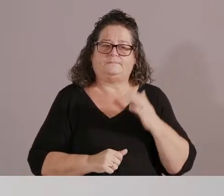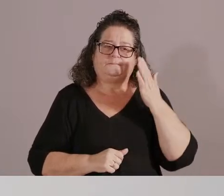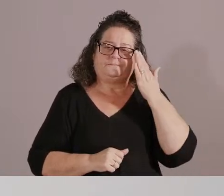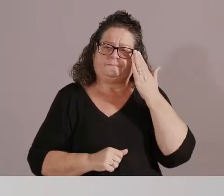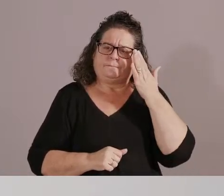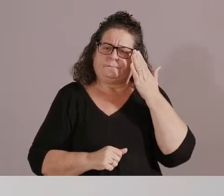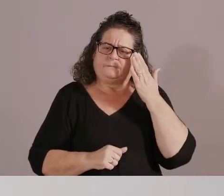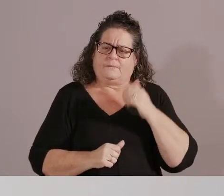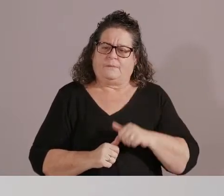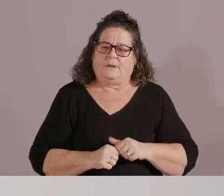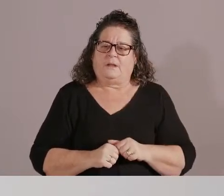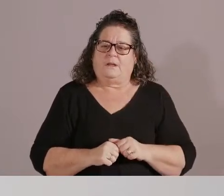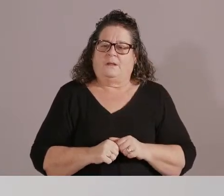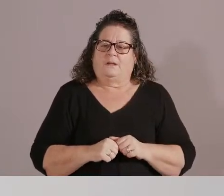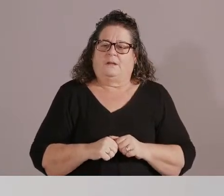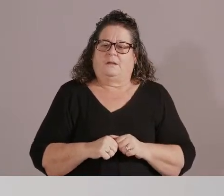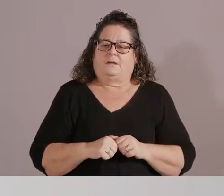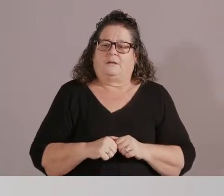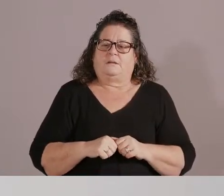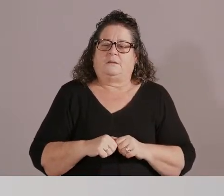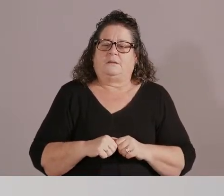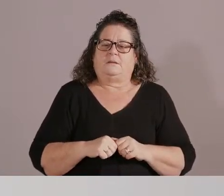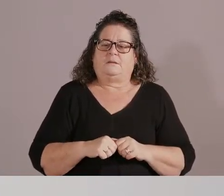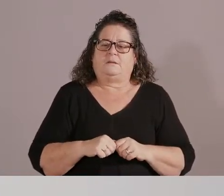times? Yeah, so